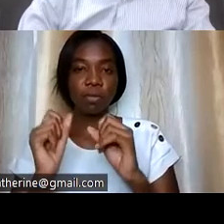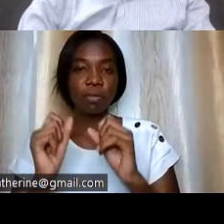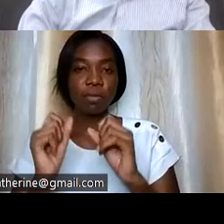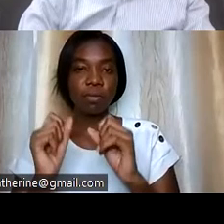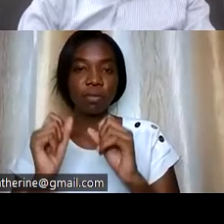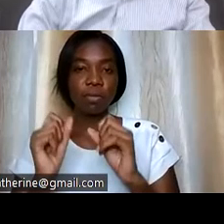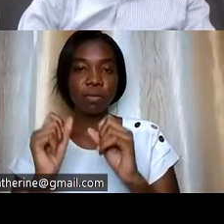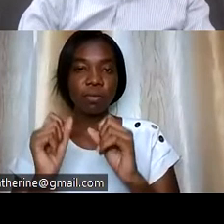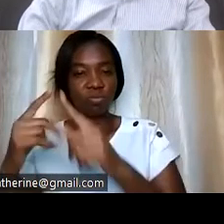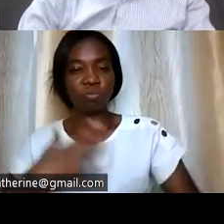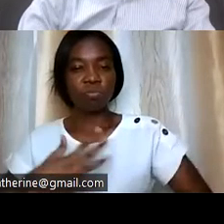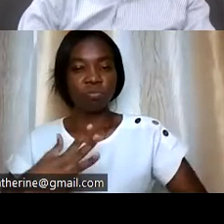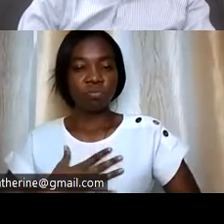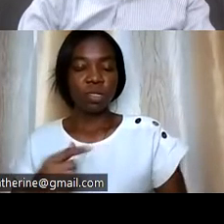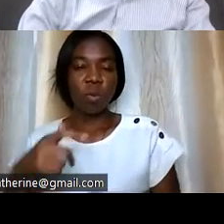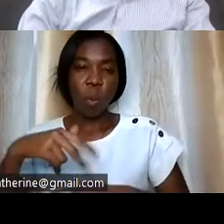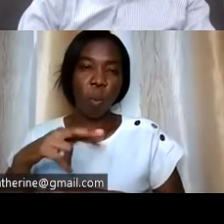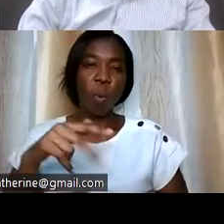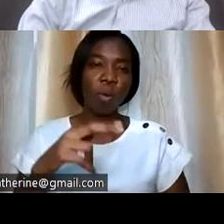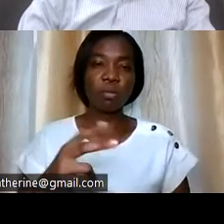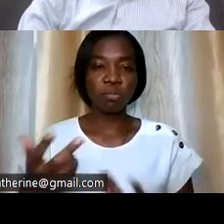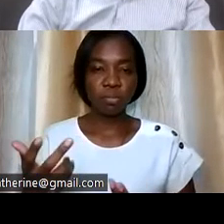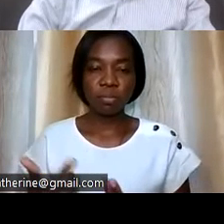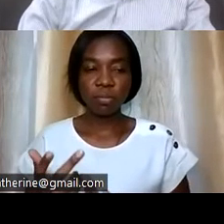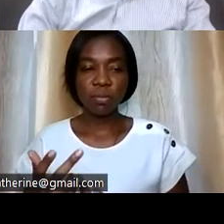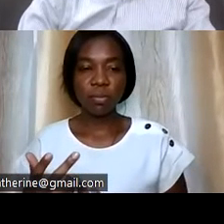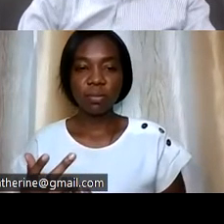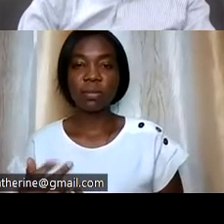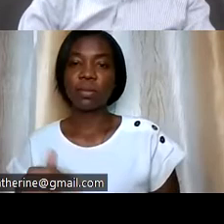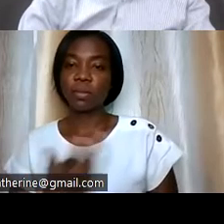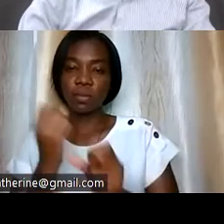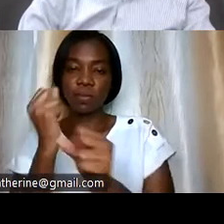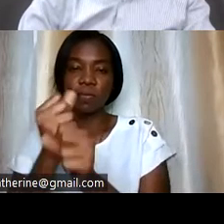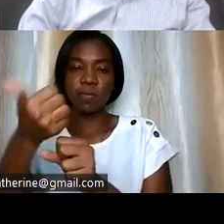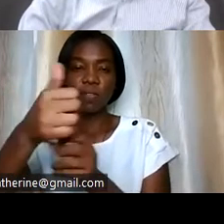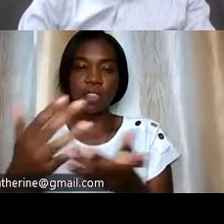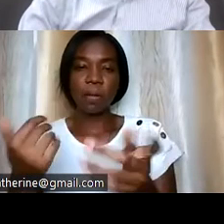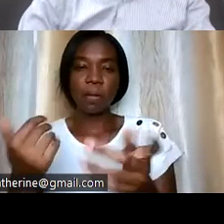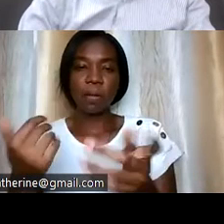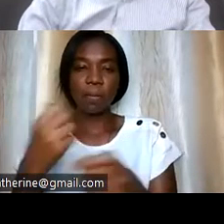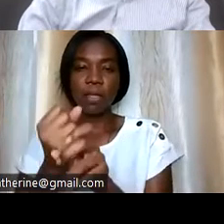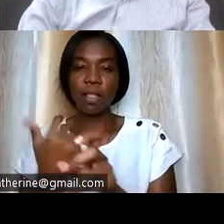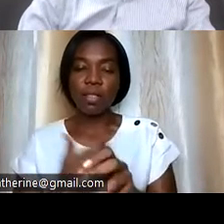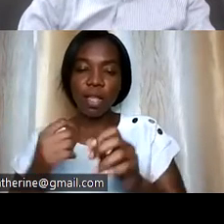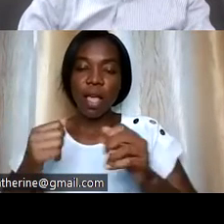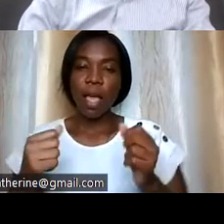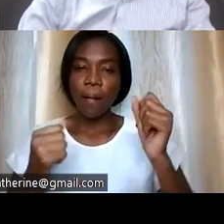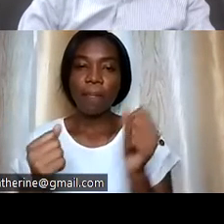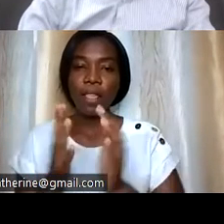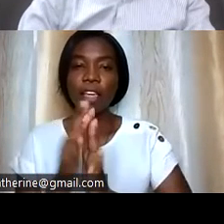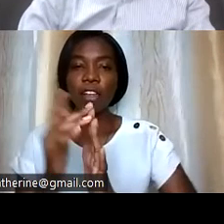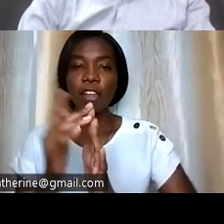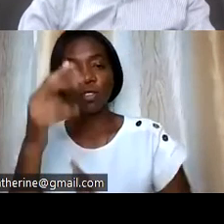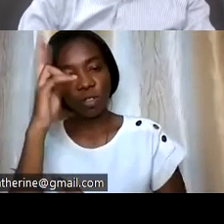we'll be able to take walks, we'll be able to do whatever makes us happy. And let's remember, when you give us time